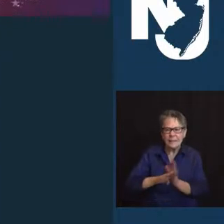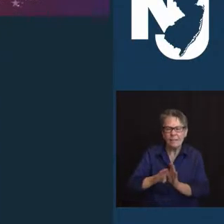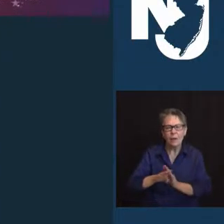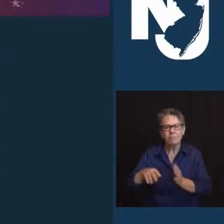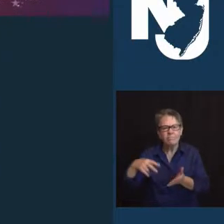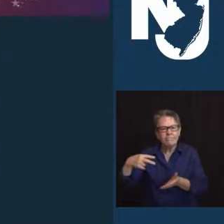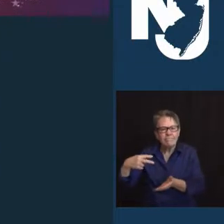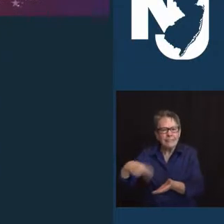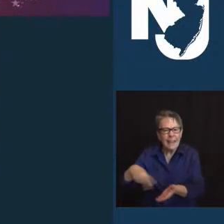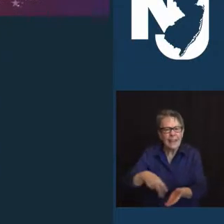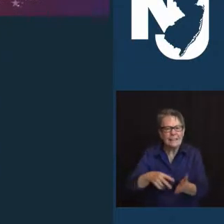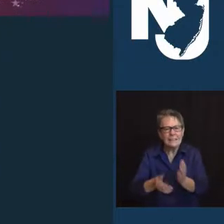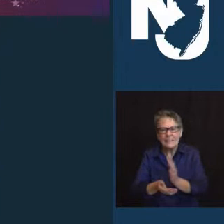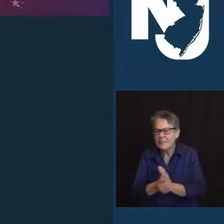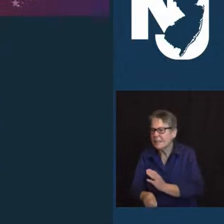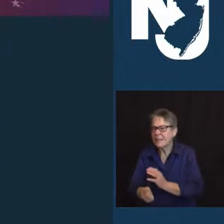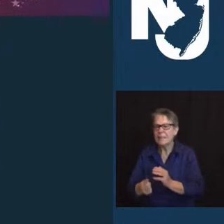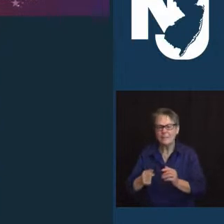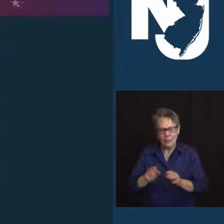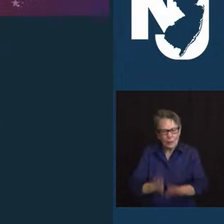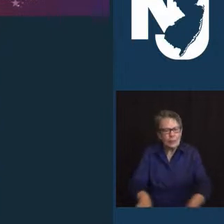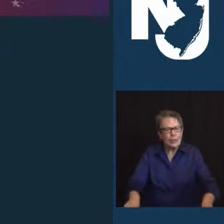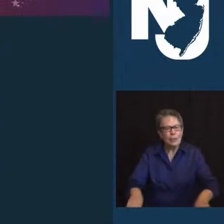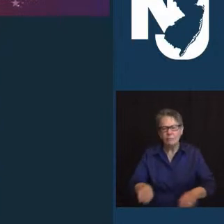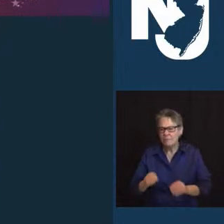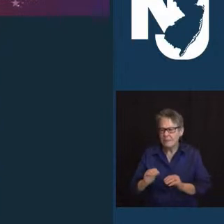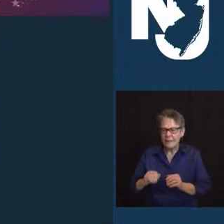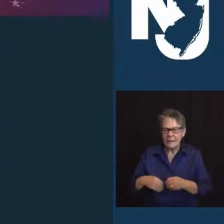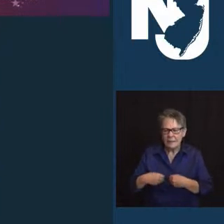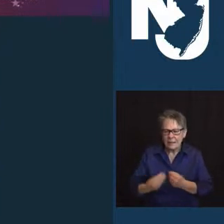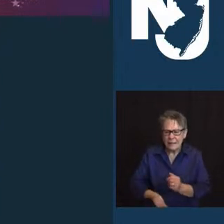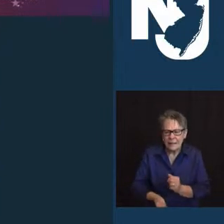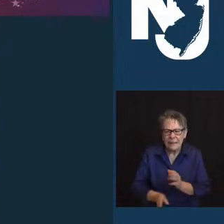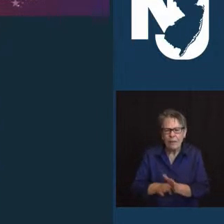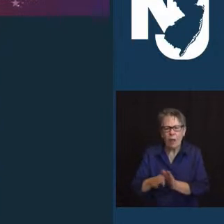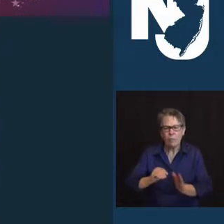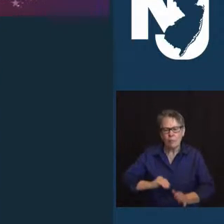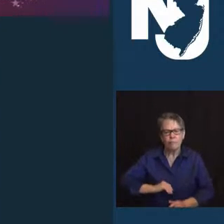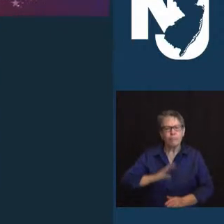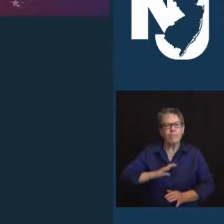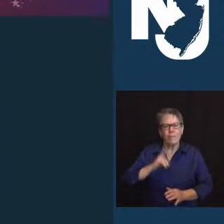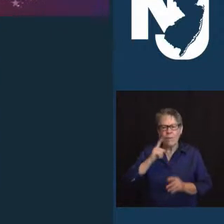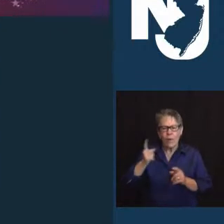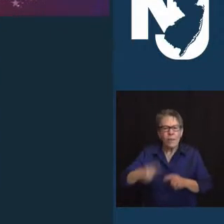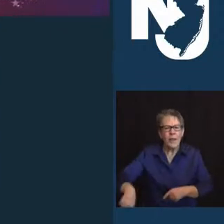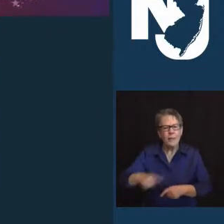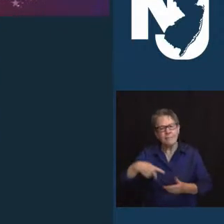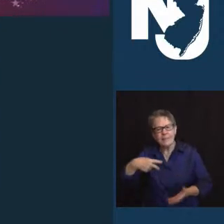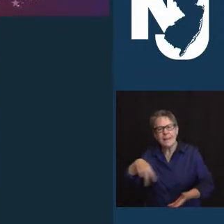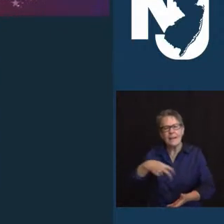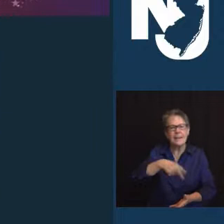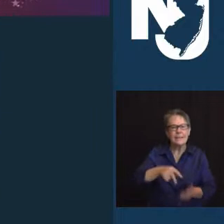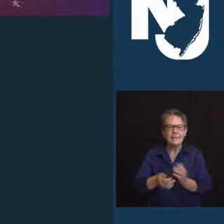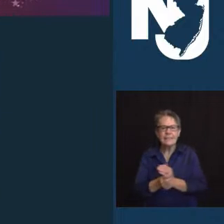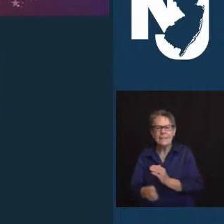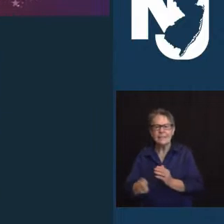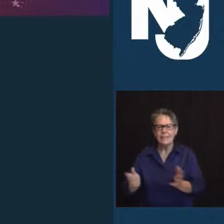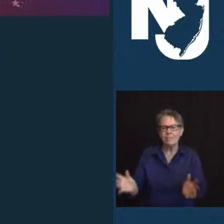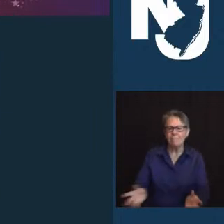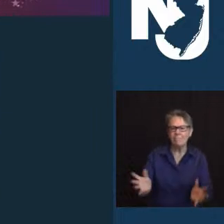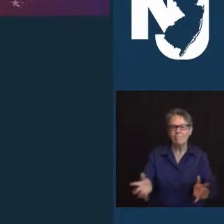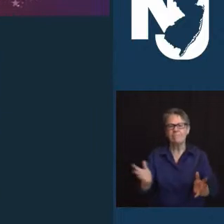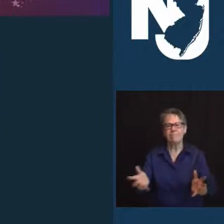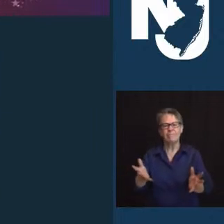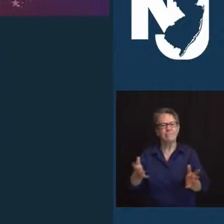environment. The pandemic has limited the number of students Paul and Patrick can welcome at one time, but it has not limited their